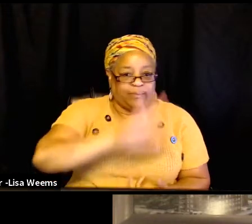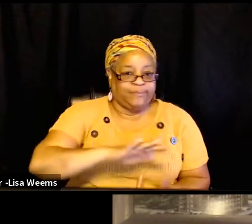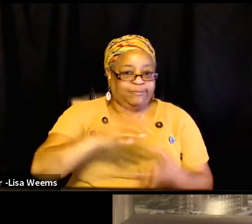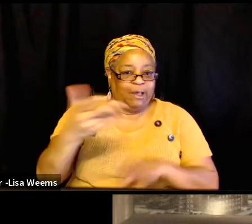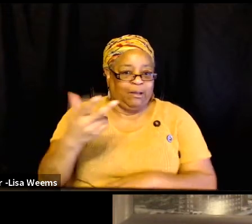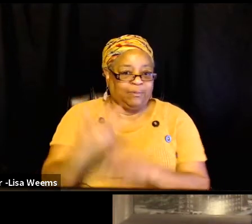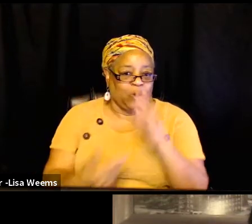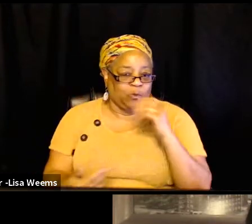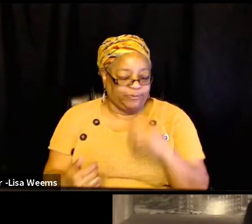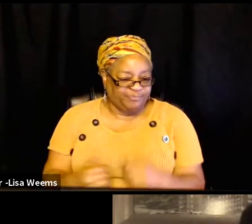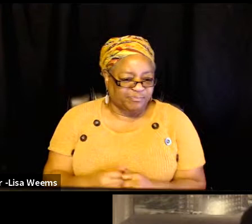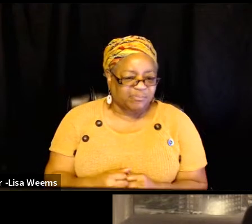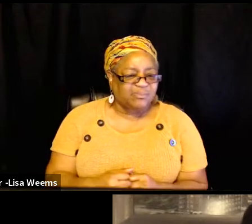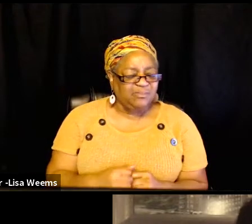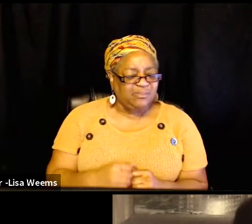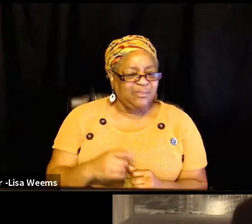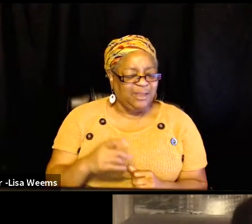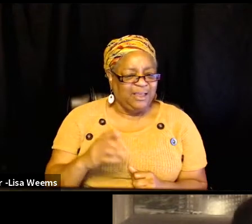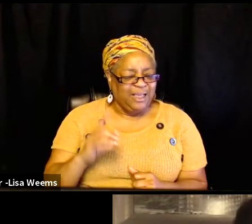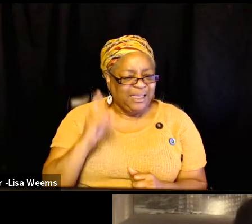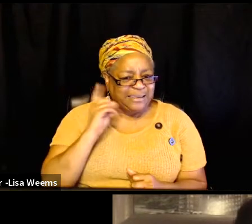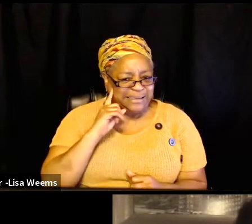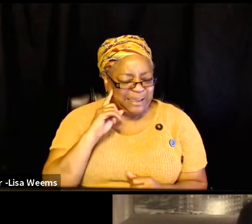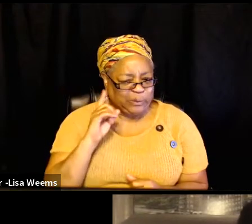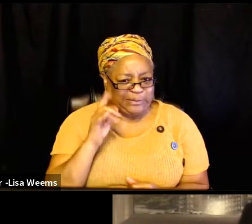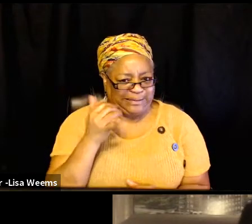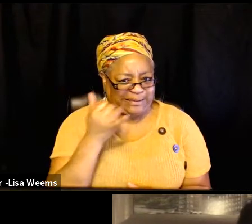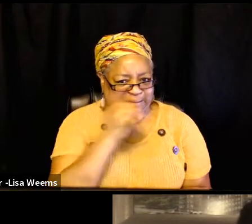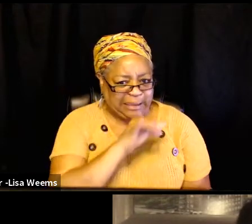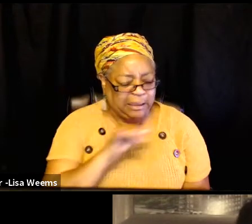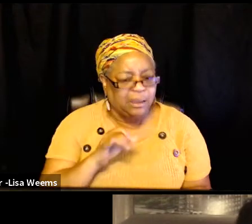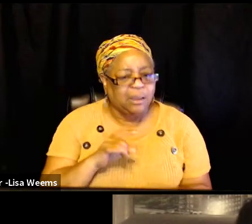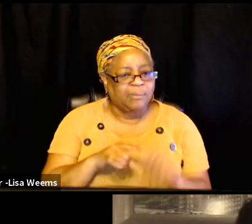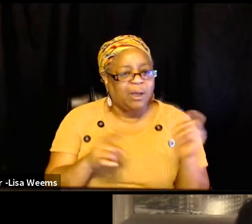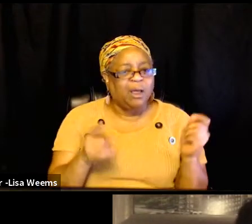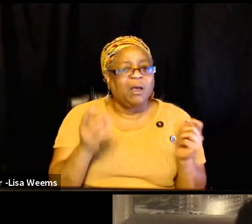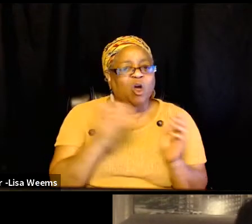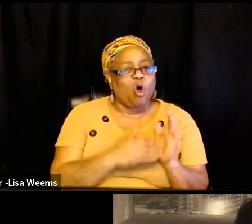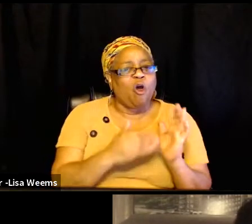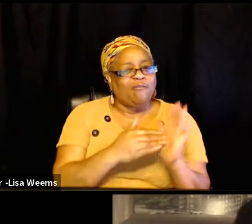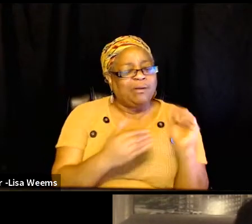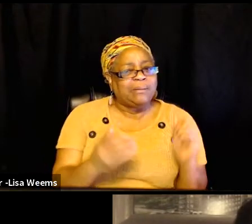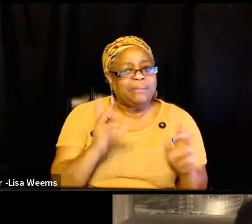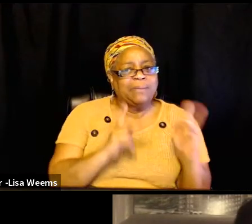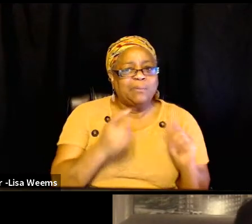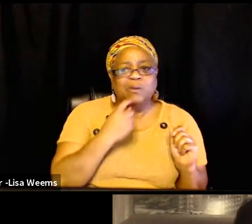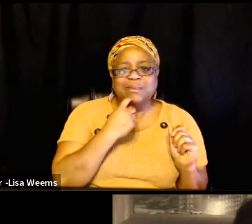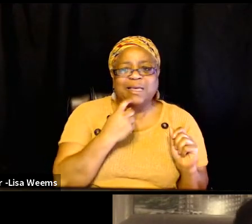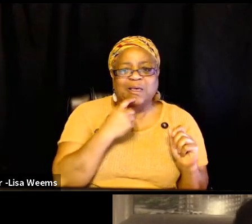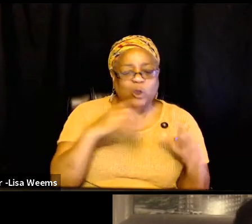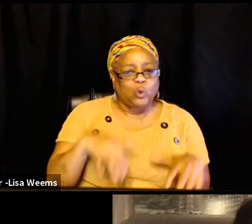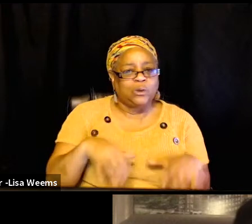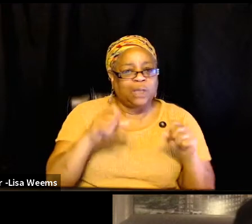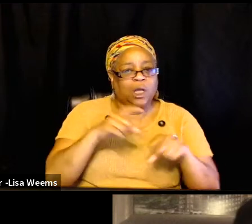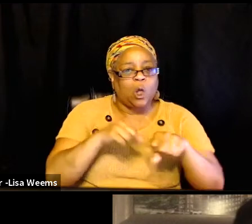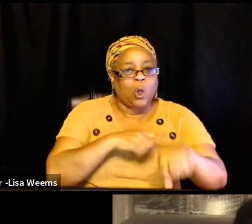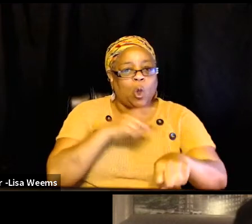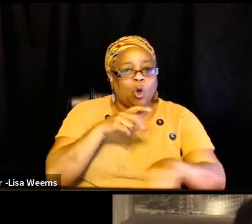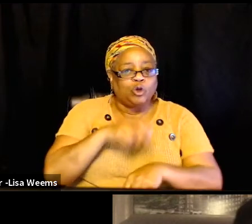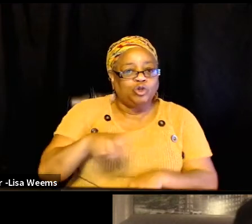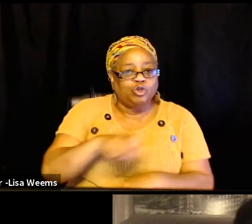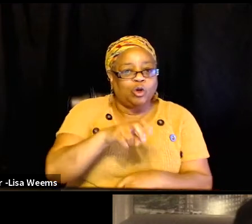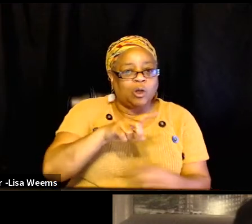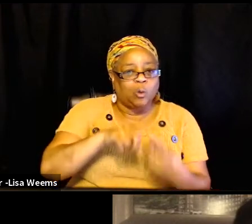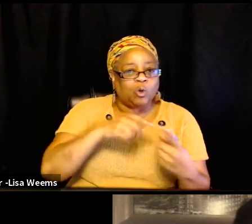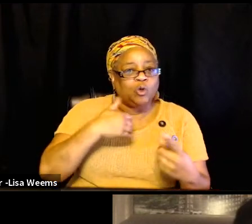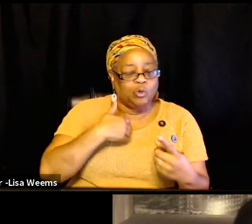it sounds kind of absurd, but often it's said that, you know, you take on a very long journey when you have like a tragedy